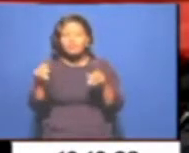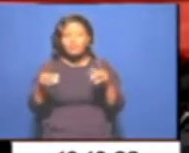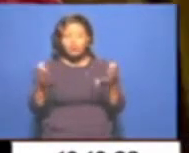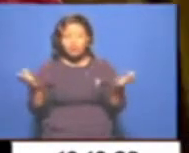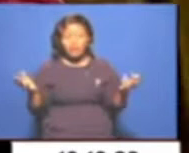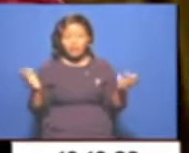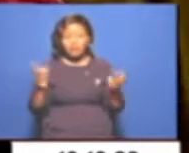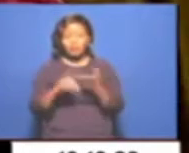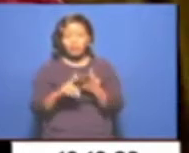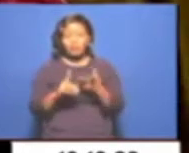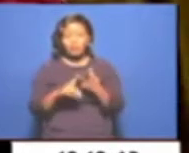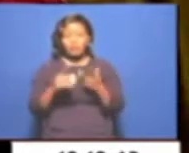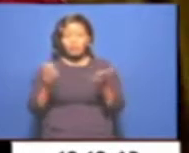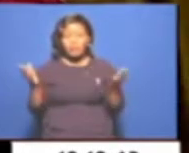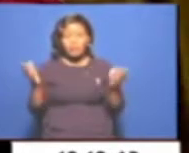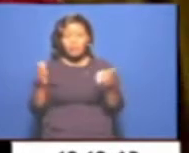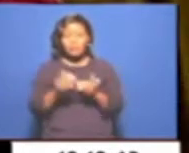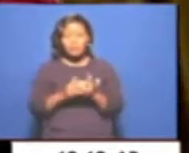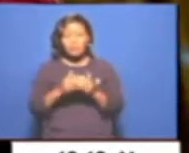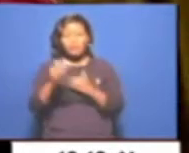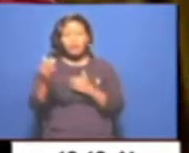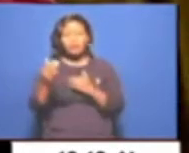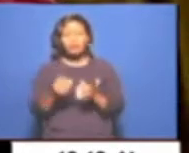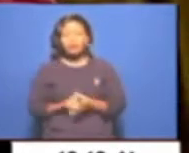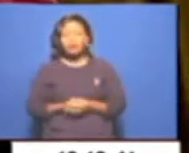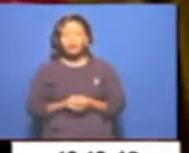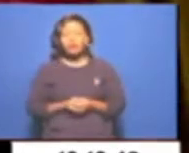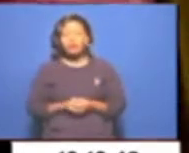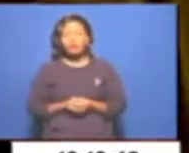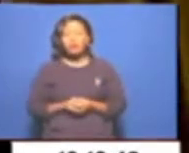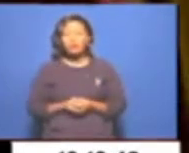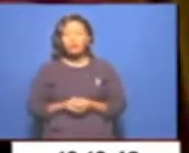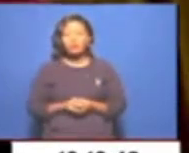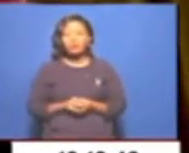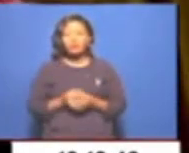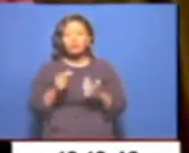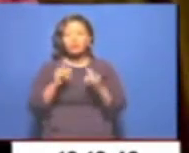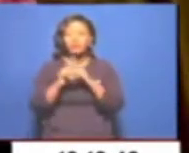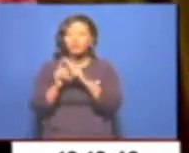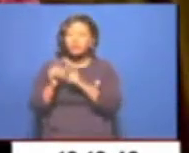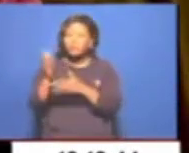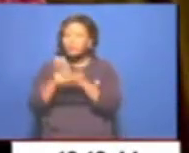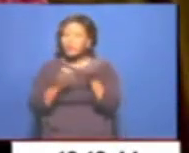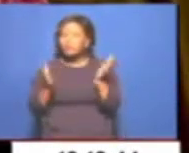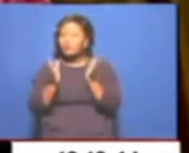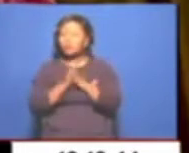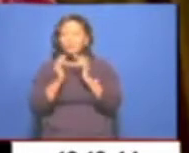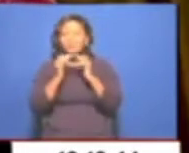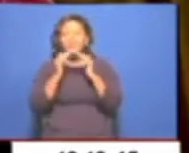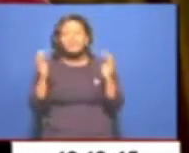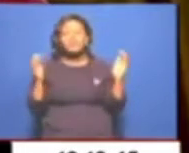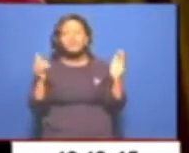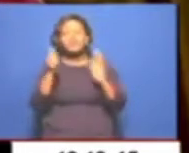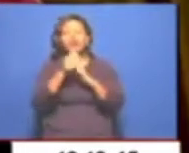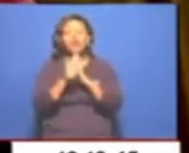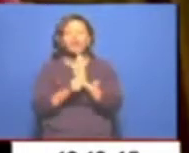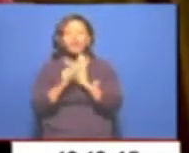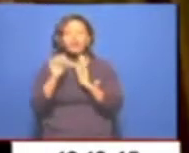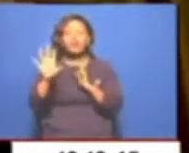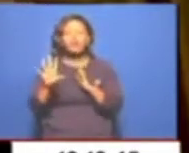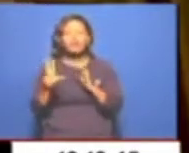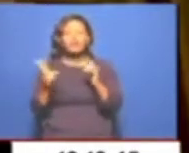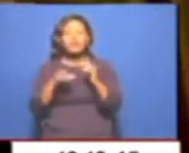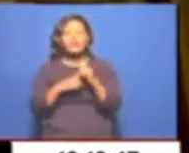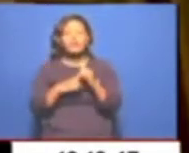referendum, whether he jumped the gun, he should have waited until we got to the stage of Article 257, Clause 10 and all that.